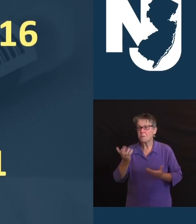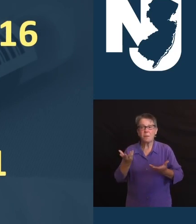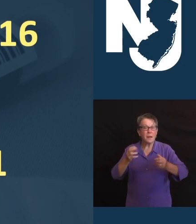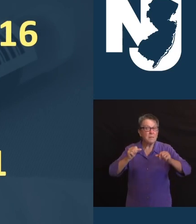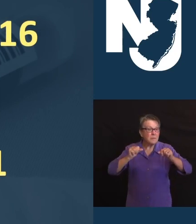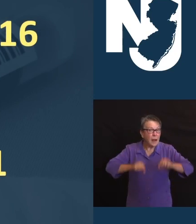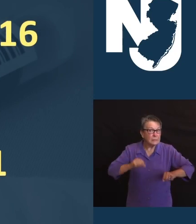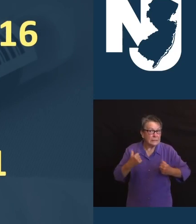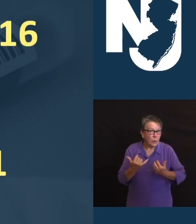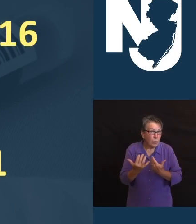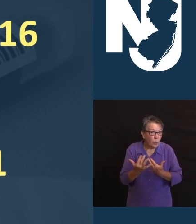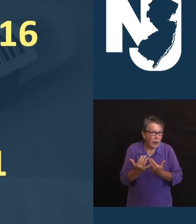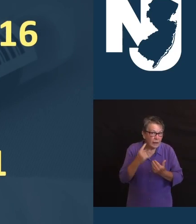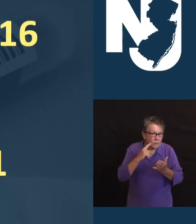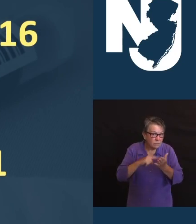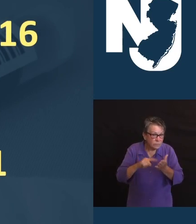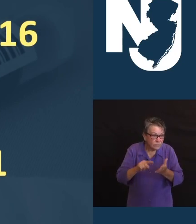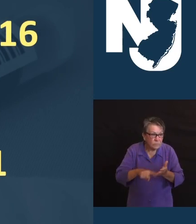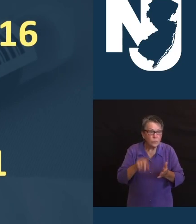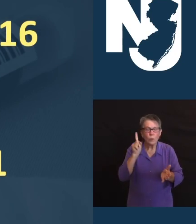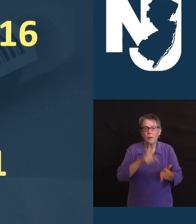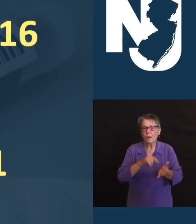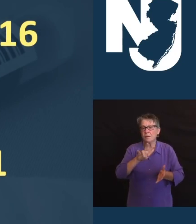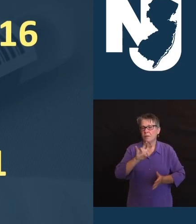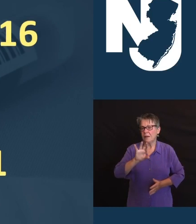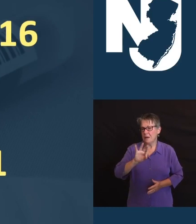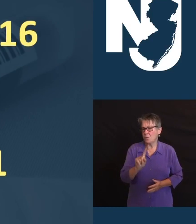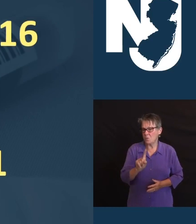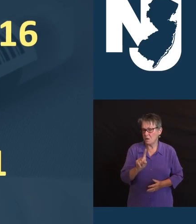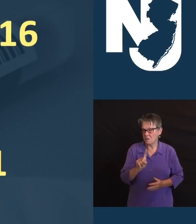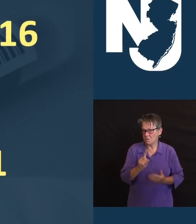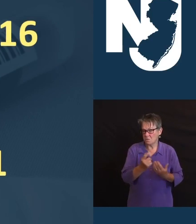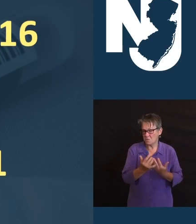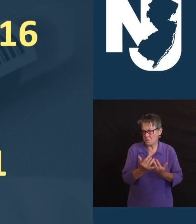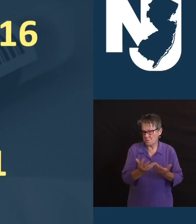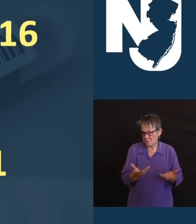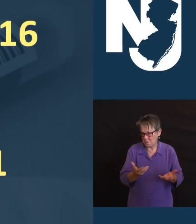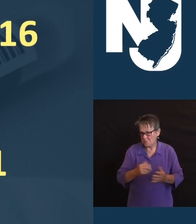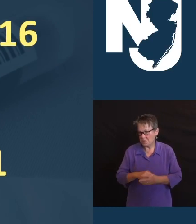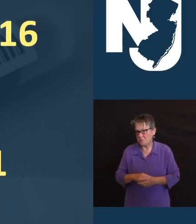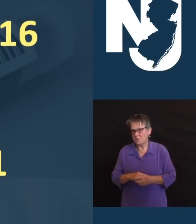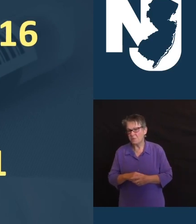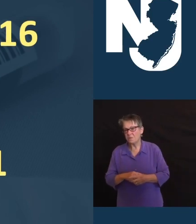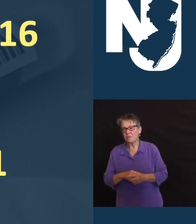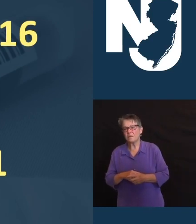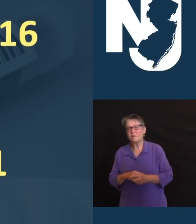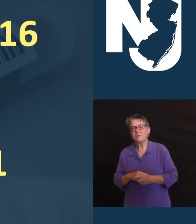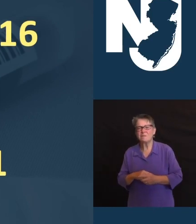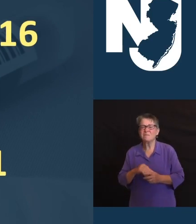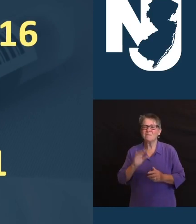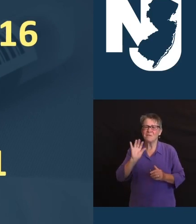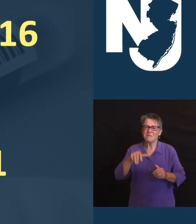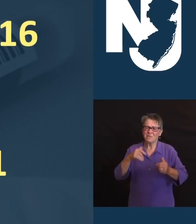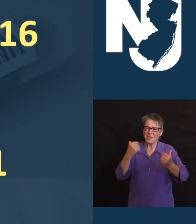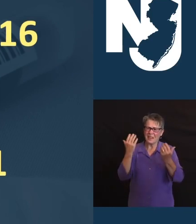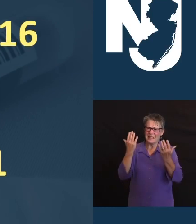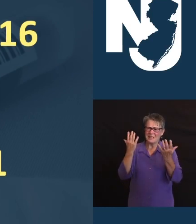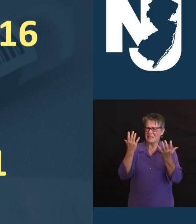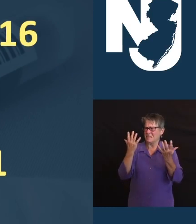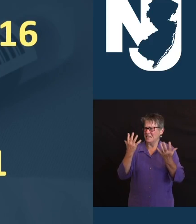1,791. And again, at the risk of comparing apples to oranges, Judy, I've got 16 deaths reported in our